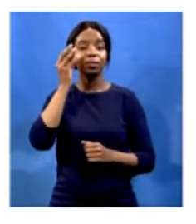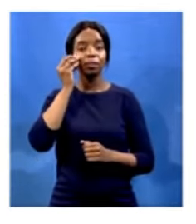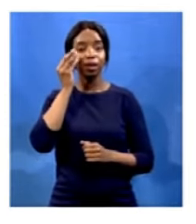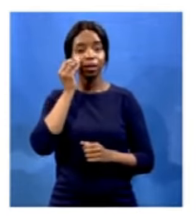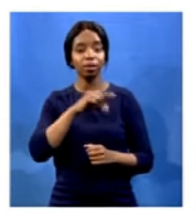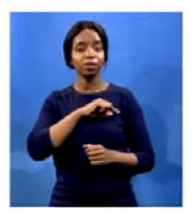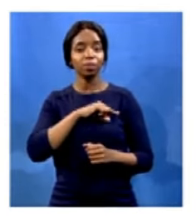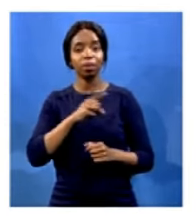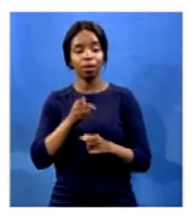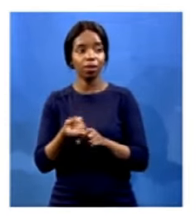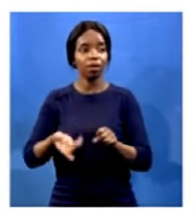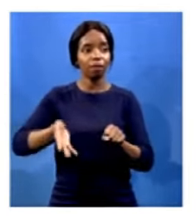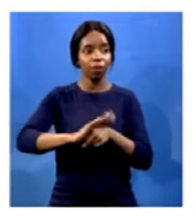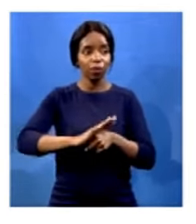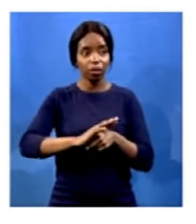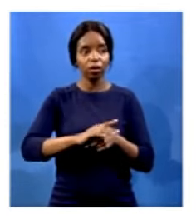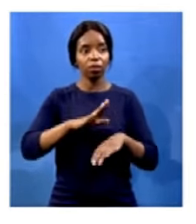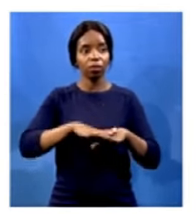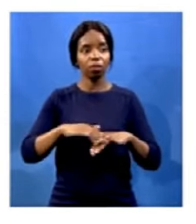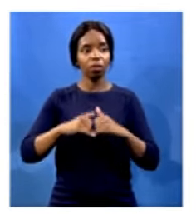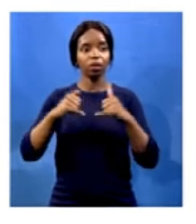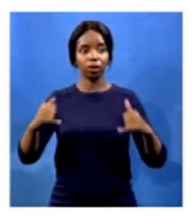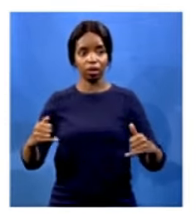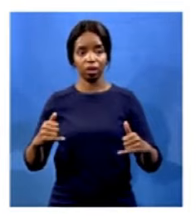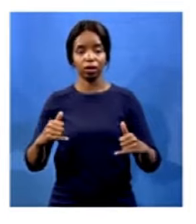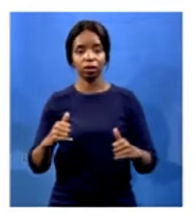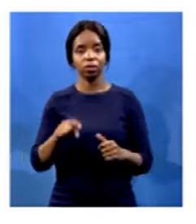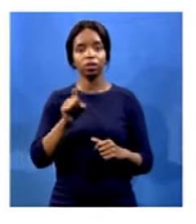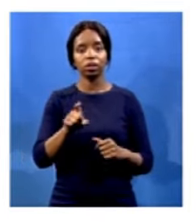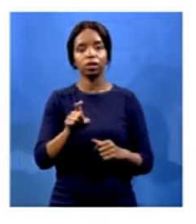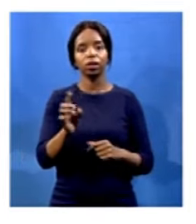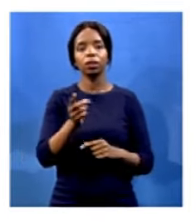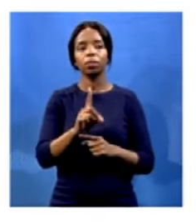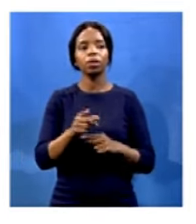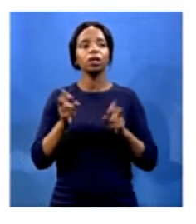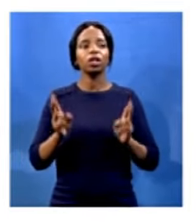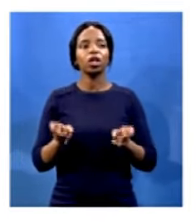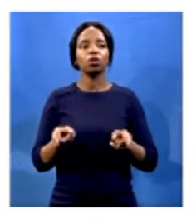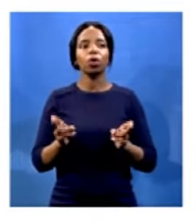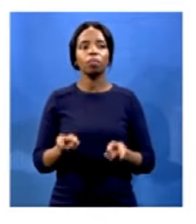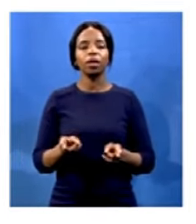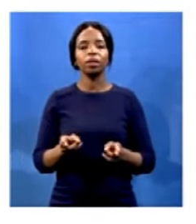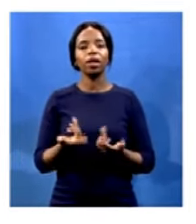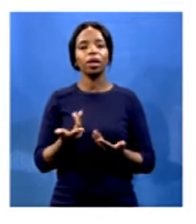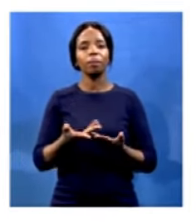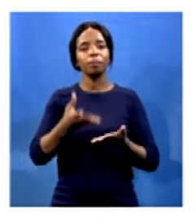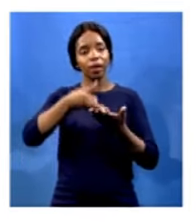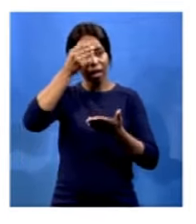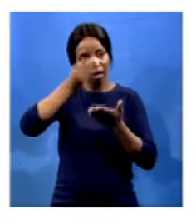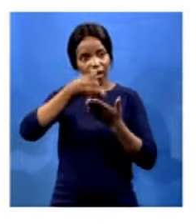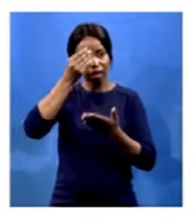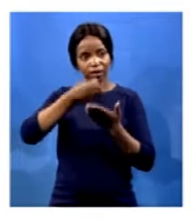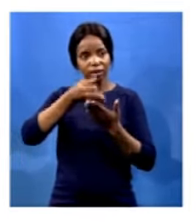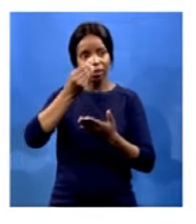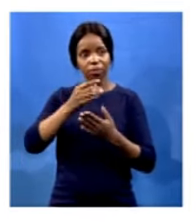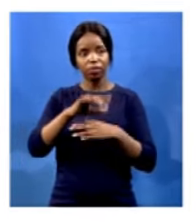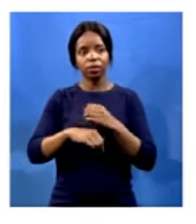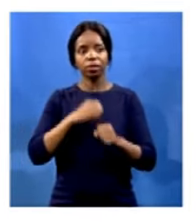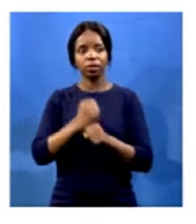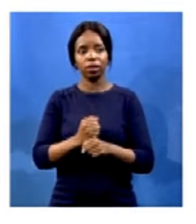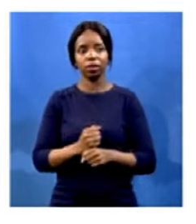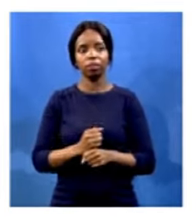we would have used in a normal academic term. So online, the platforms, for instance, that we are going to be using fully now, we